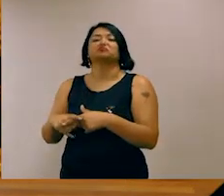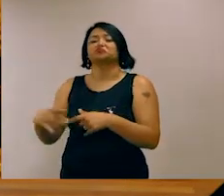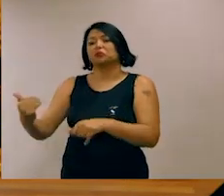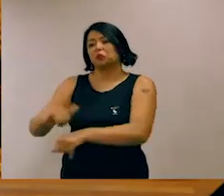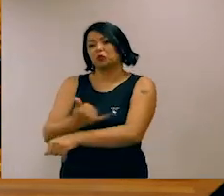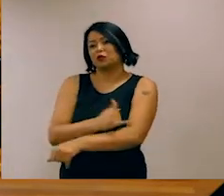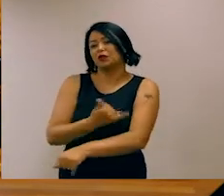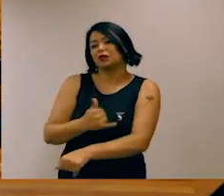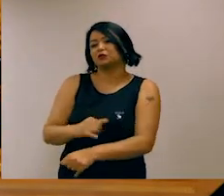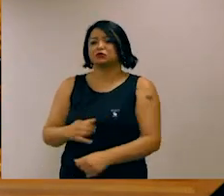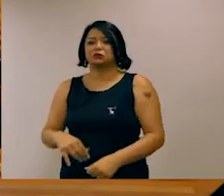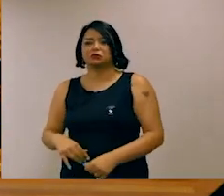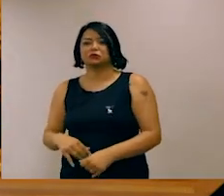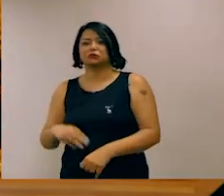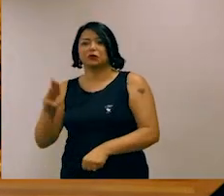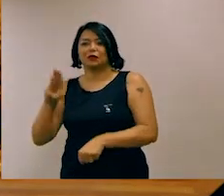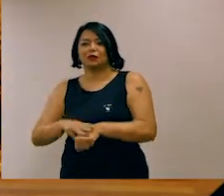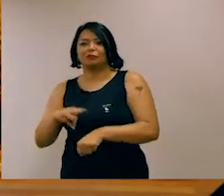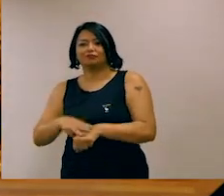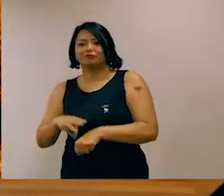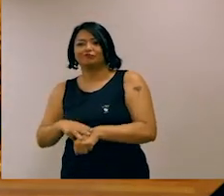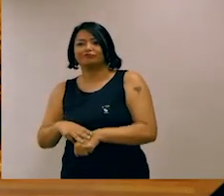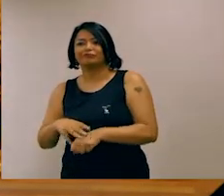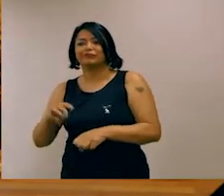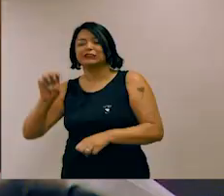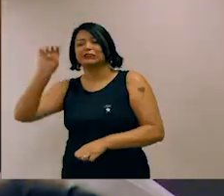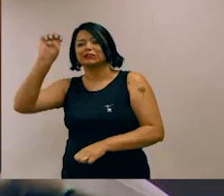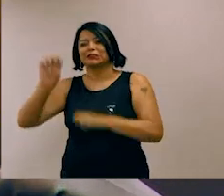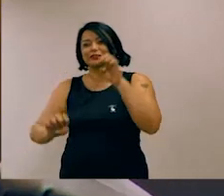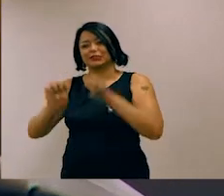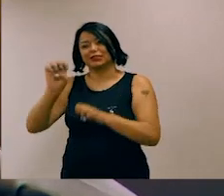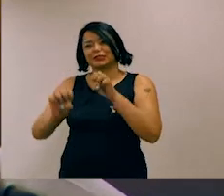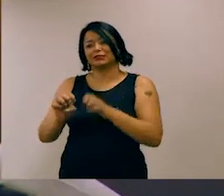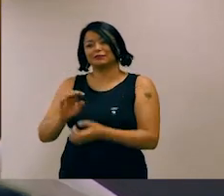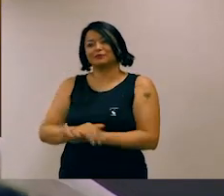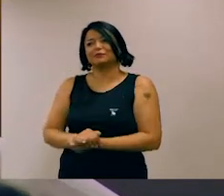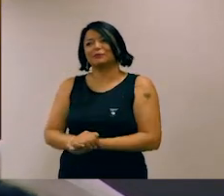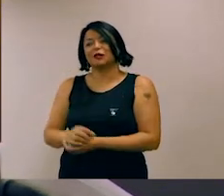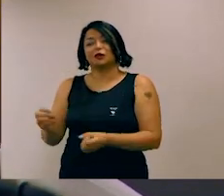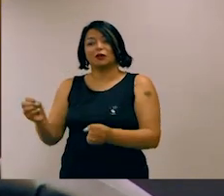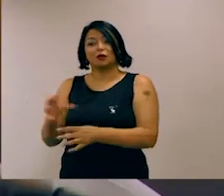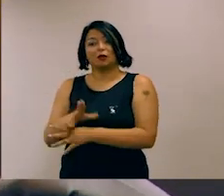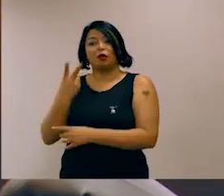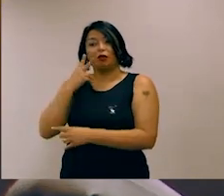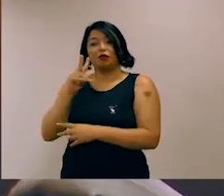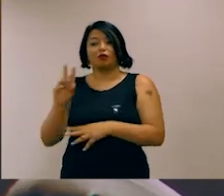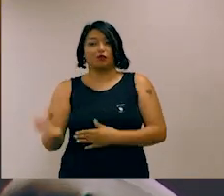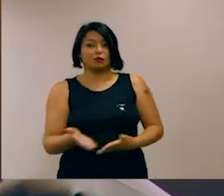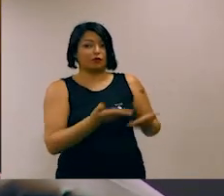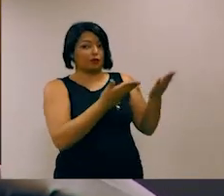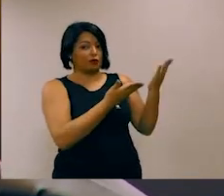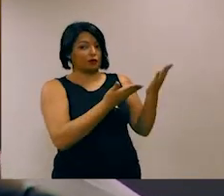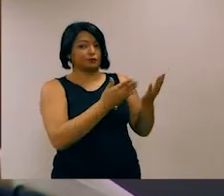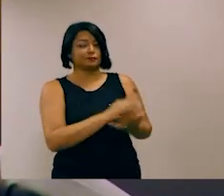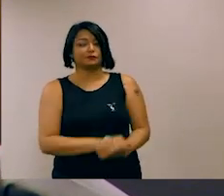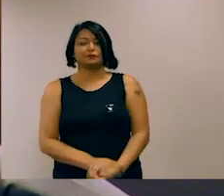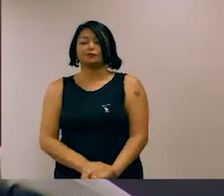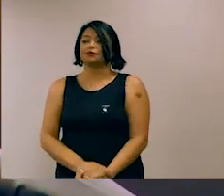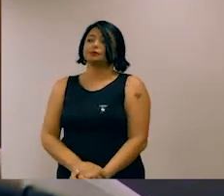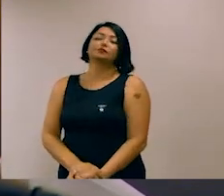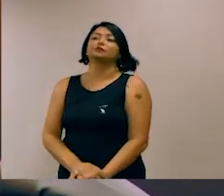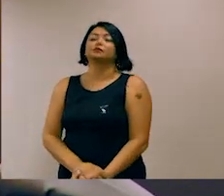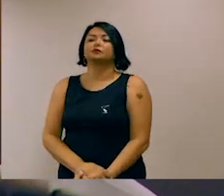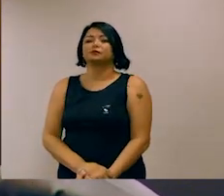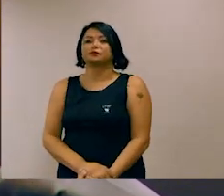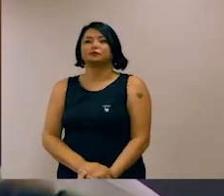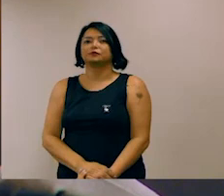Let's see. Our last questions. bias on behaviors. I